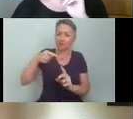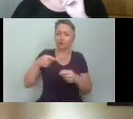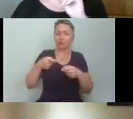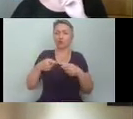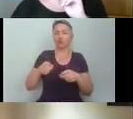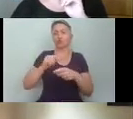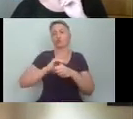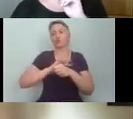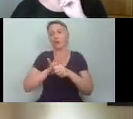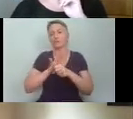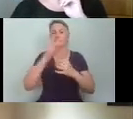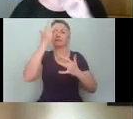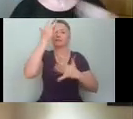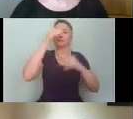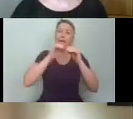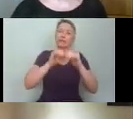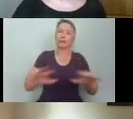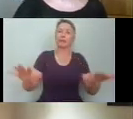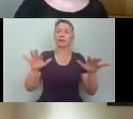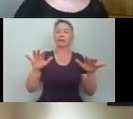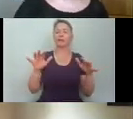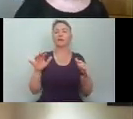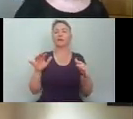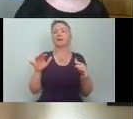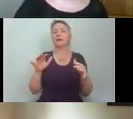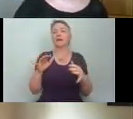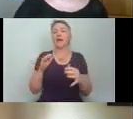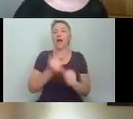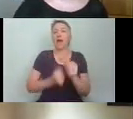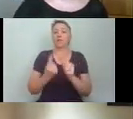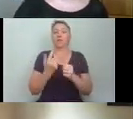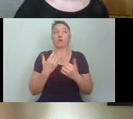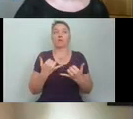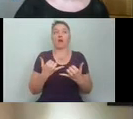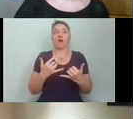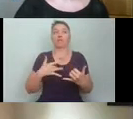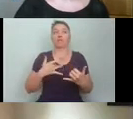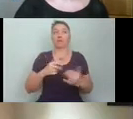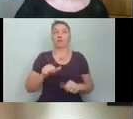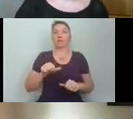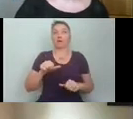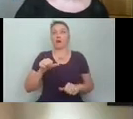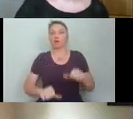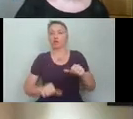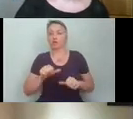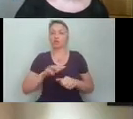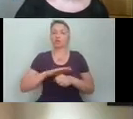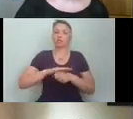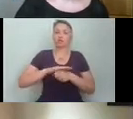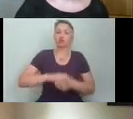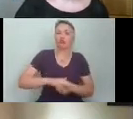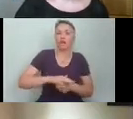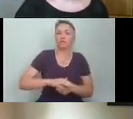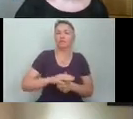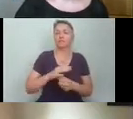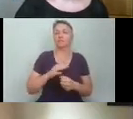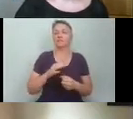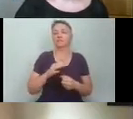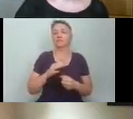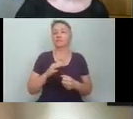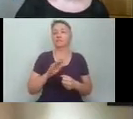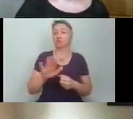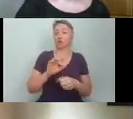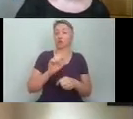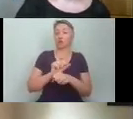pandemic, when everybody is feeling very uncertain and stressed, your jobs are